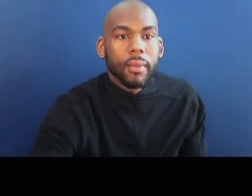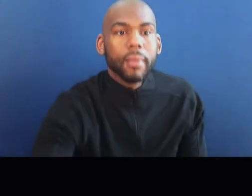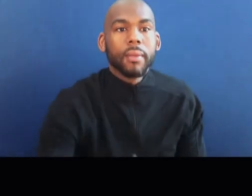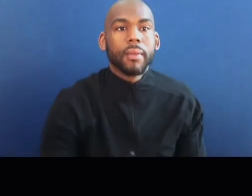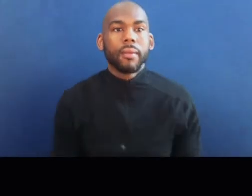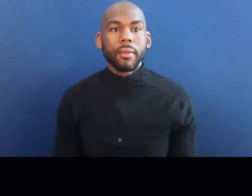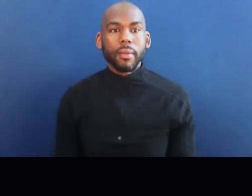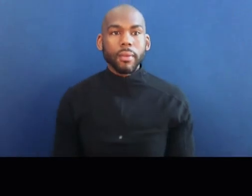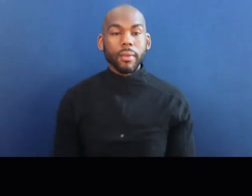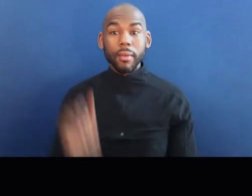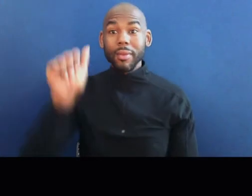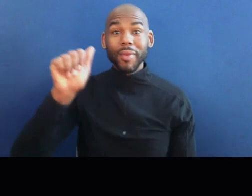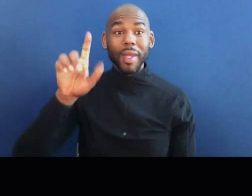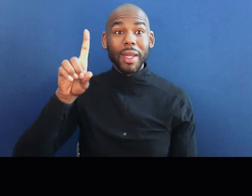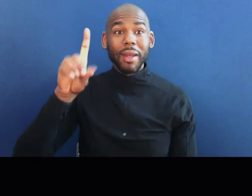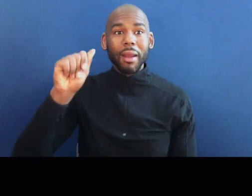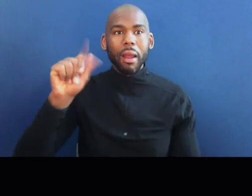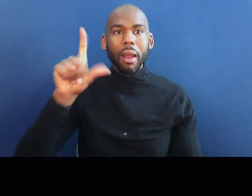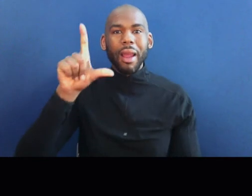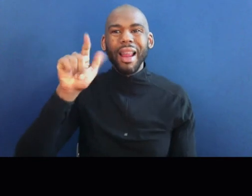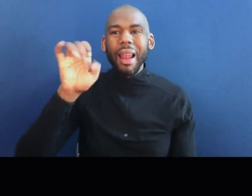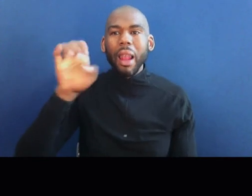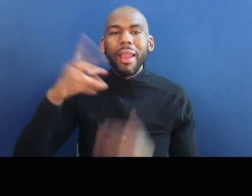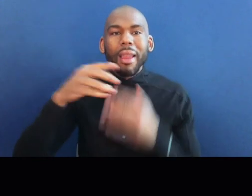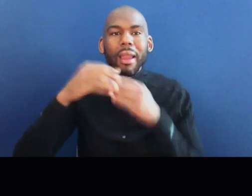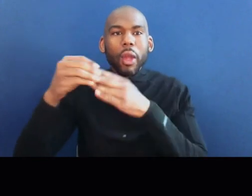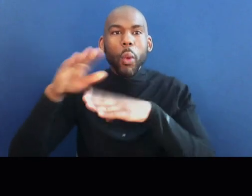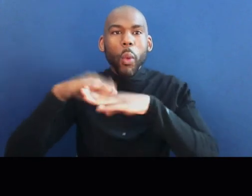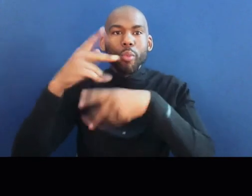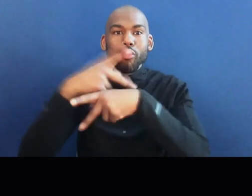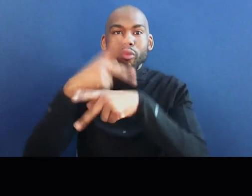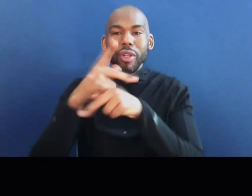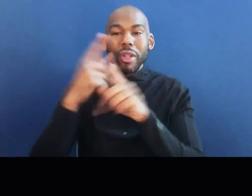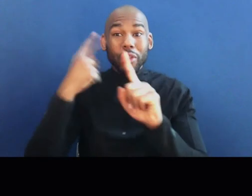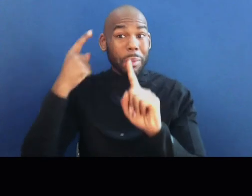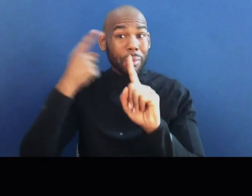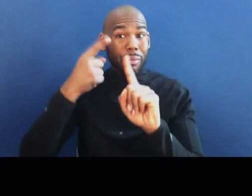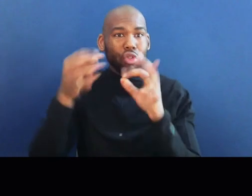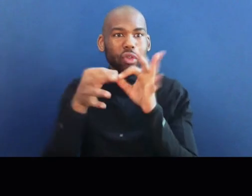ADA Lead On Productions Mission Statement by Keith Jones and Leroy Moore.